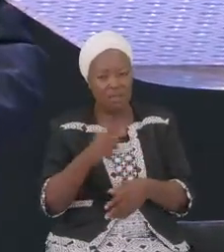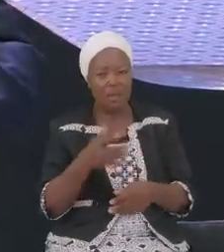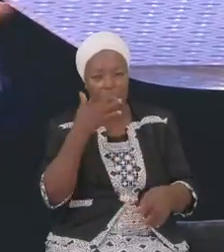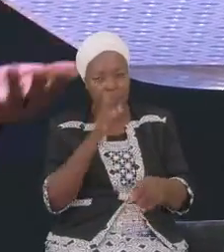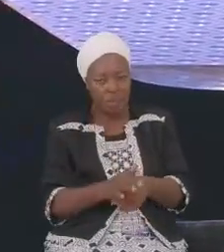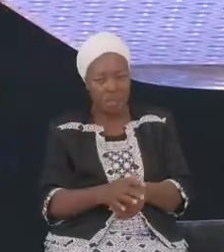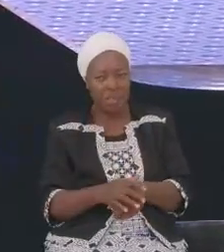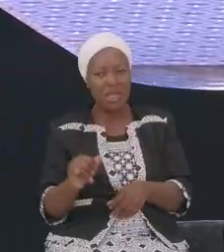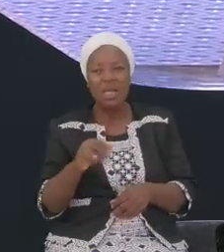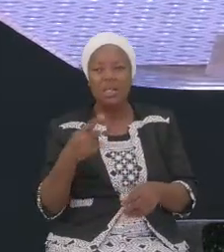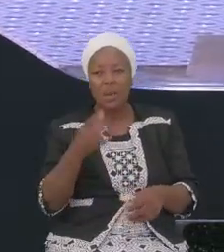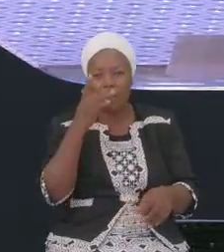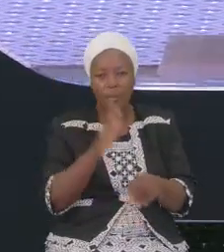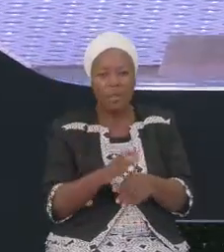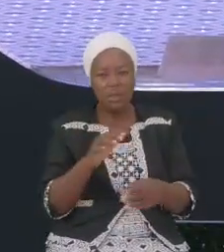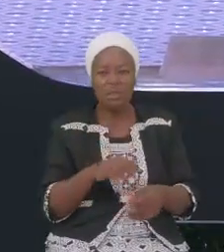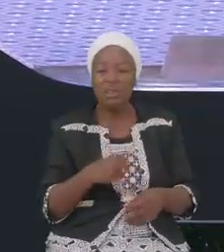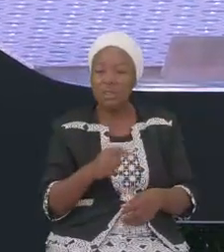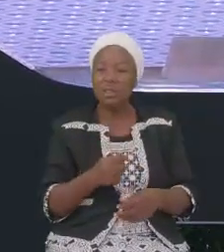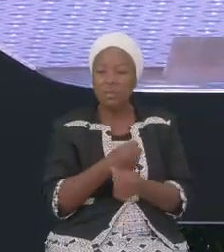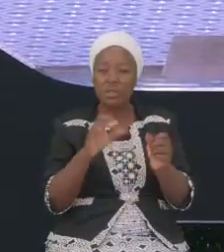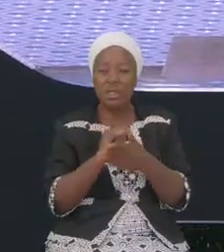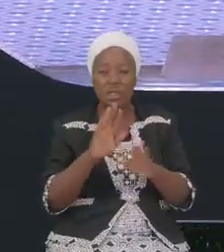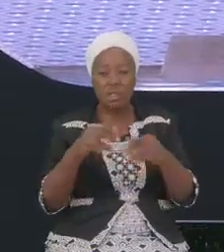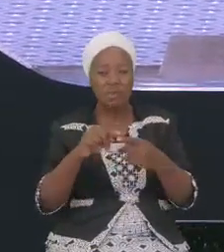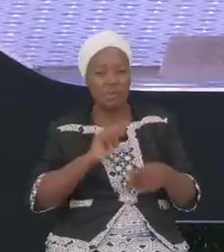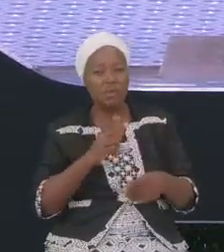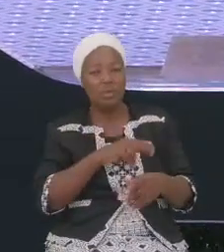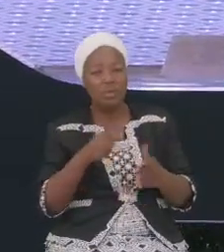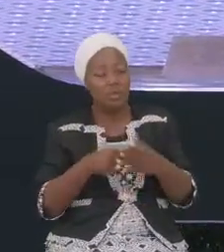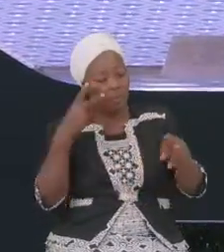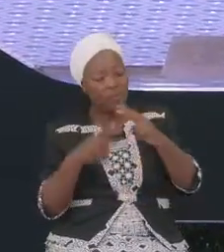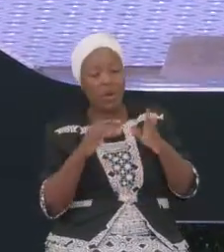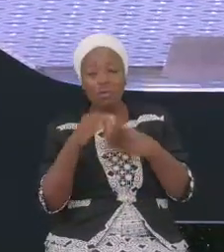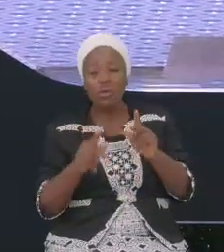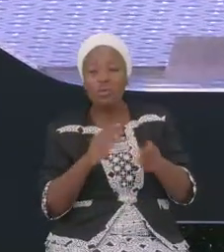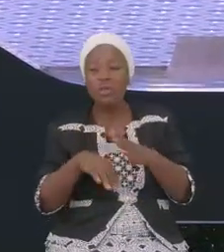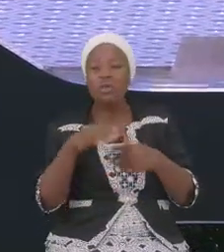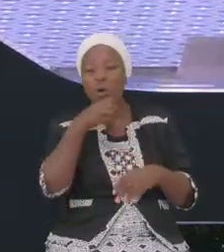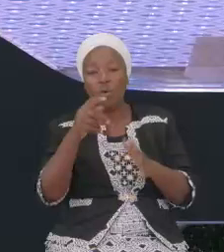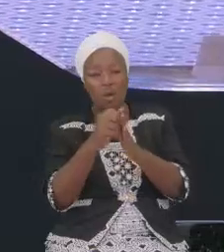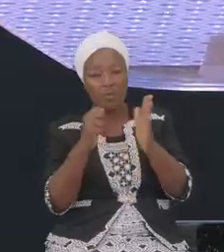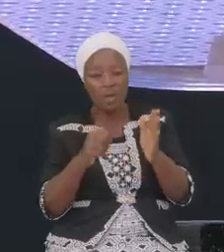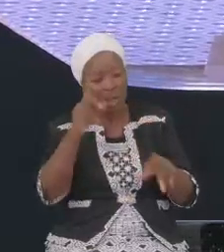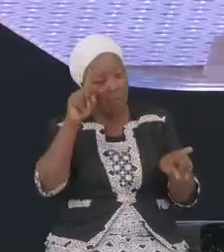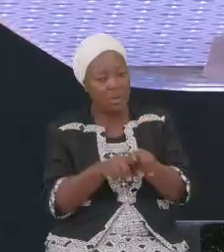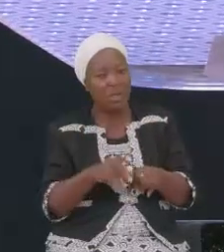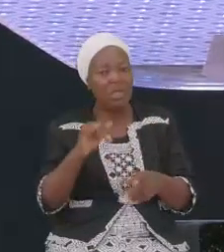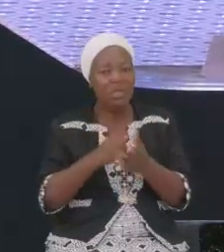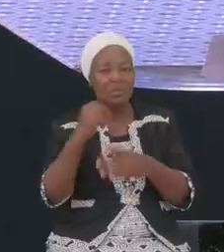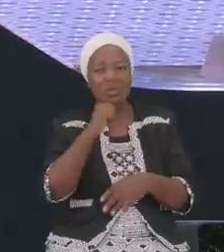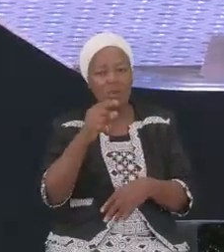the salvation they were revealing, those prophets, those people of the old covenant, that it was not for